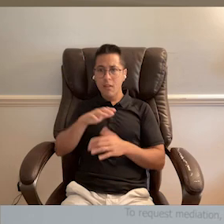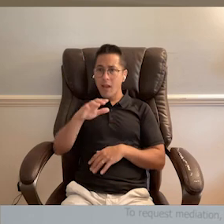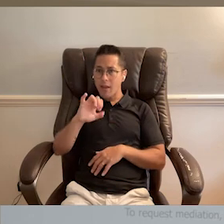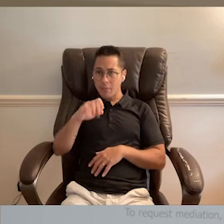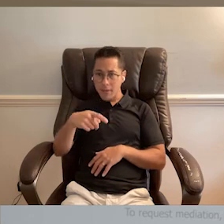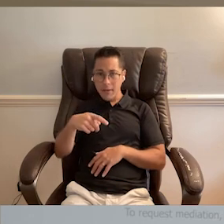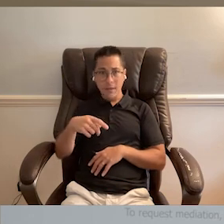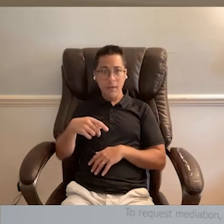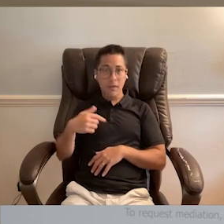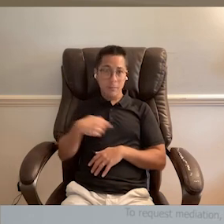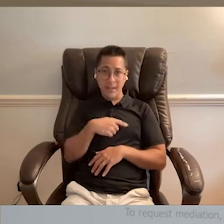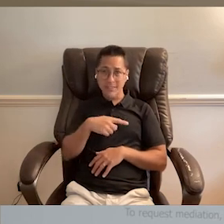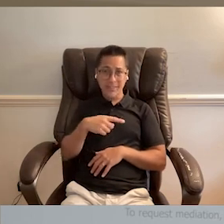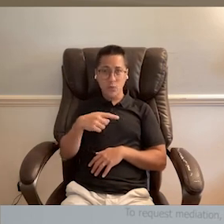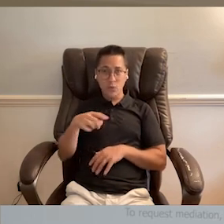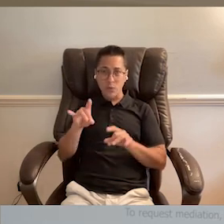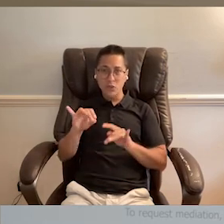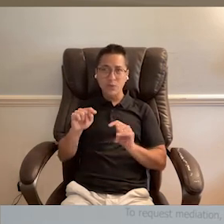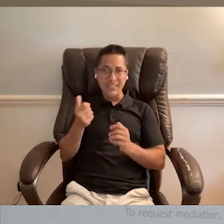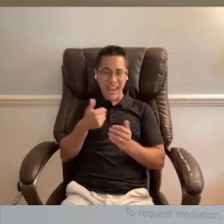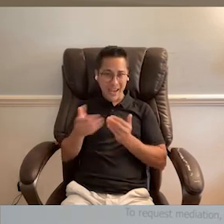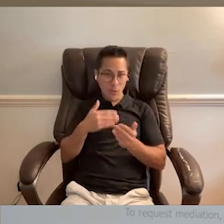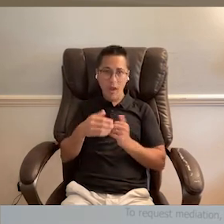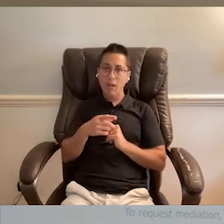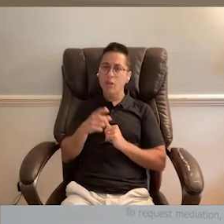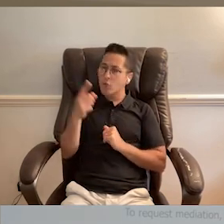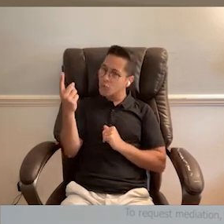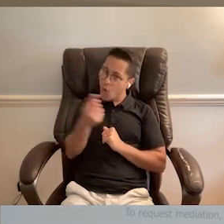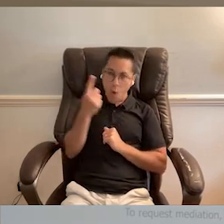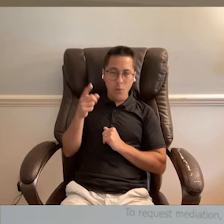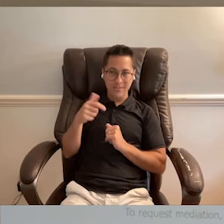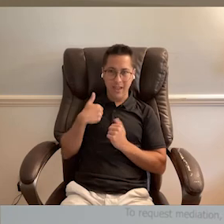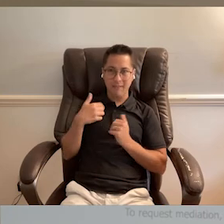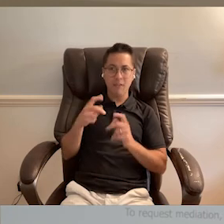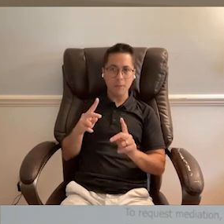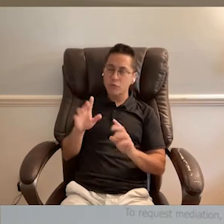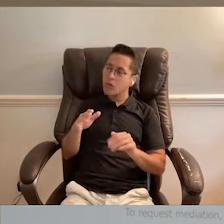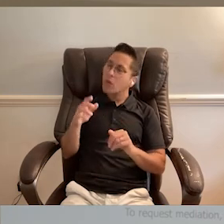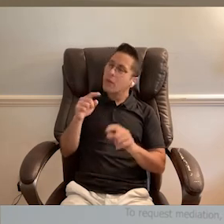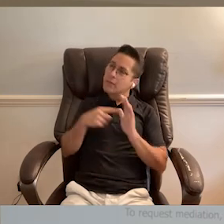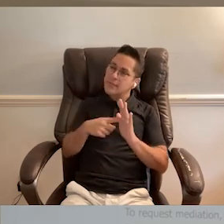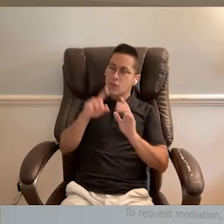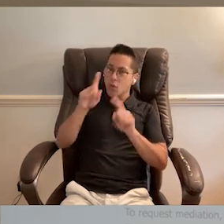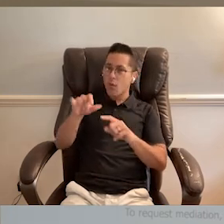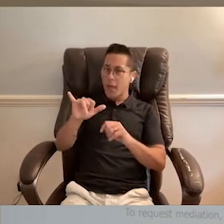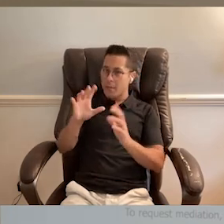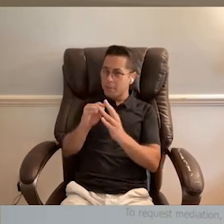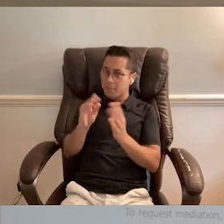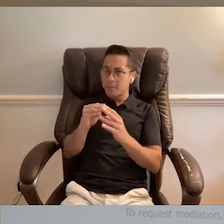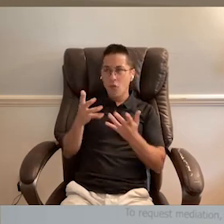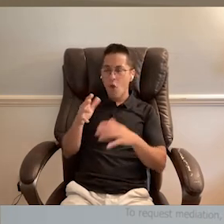Yes. then get it. You always have a chance. Let's say you go to the IEP and you've already given them your